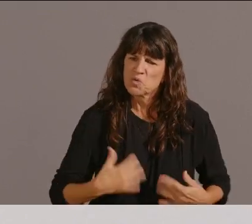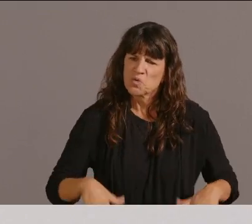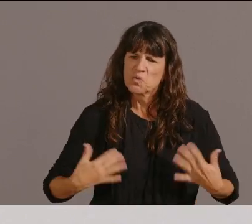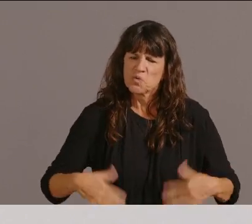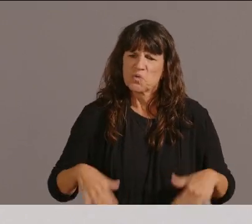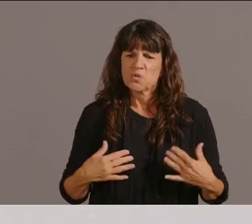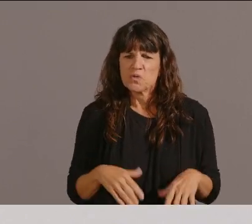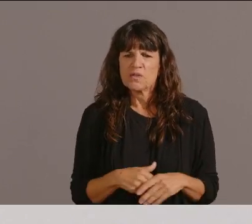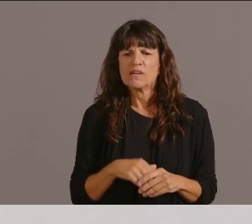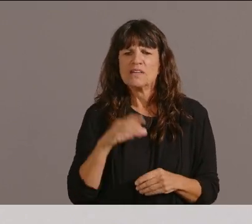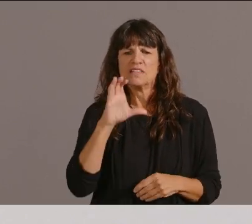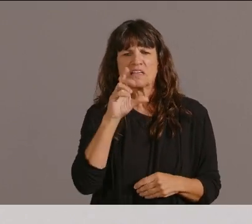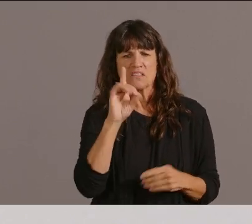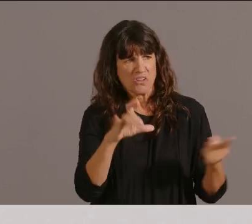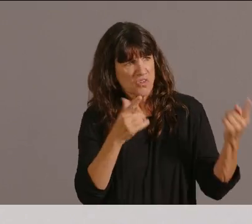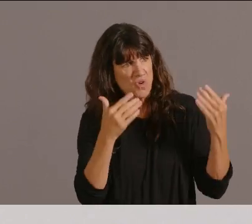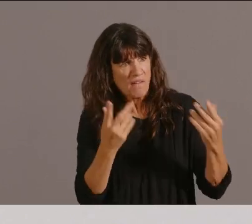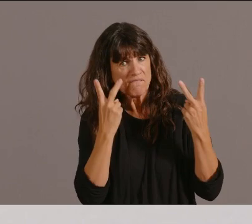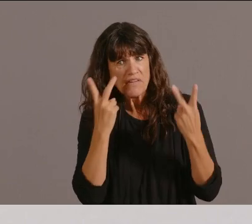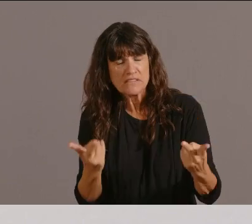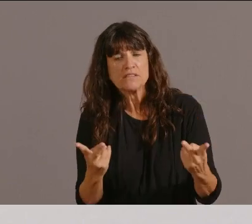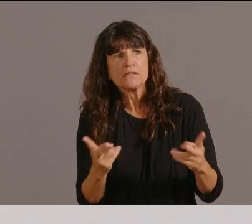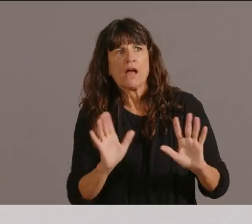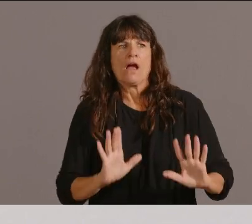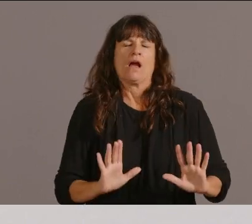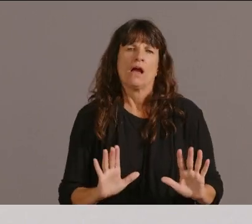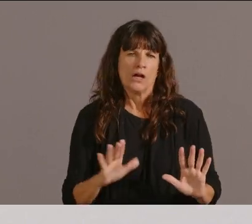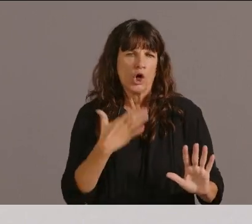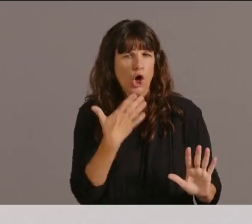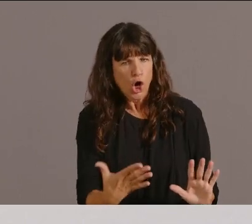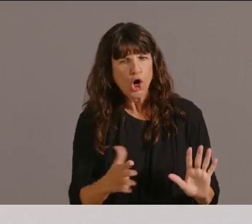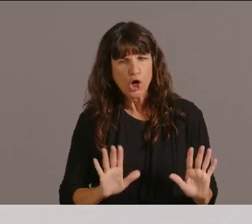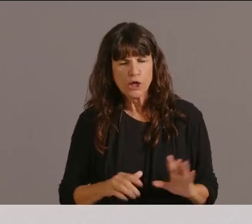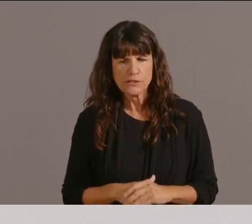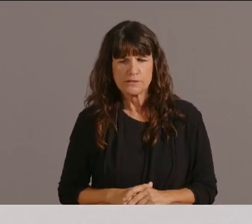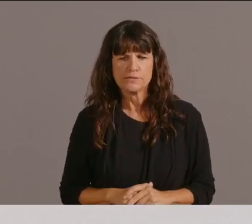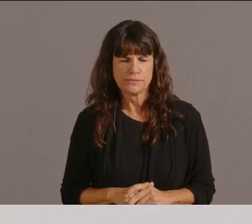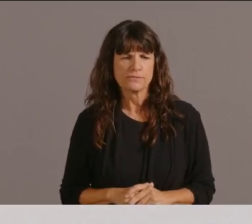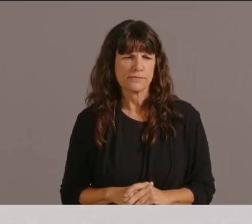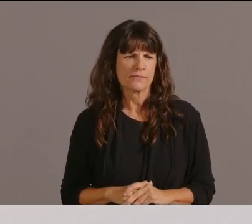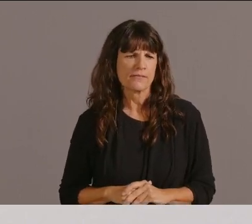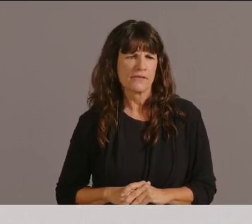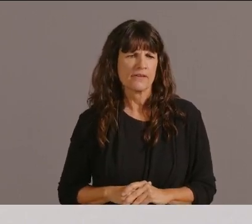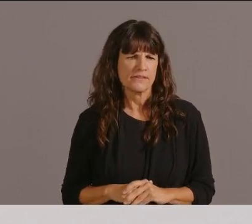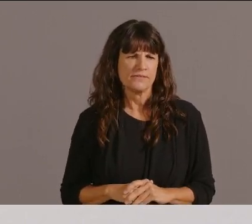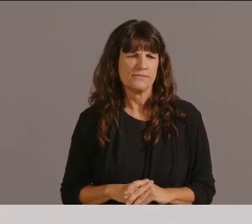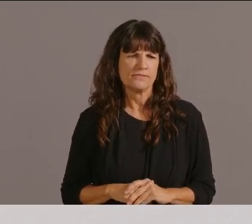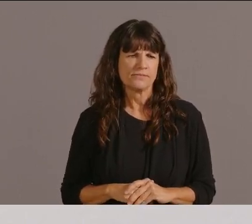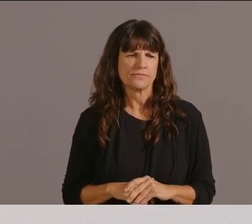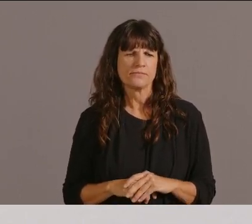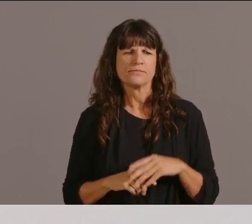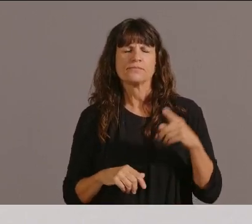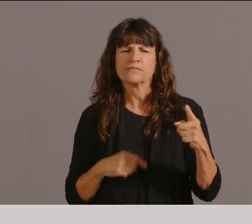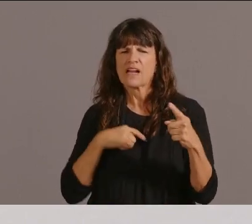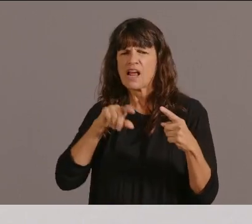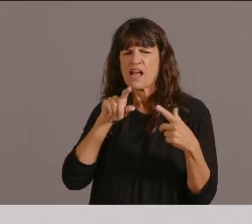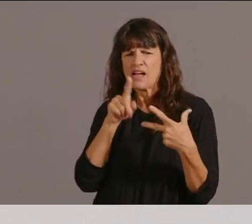recommendations. Okay, let me ask question 2A before I get to question 3. Then, you know, There's I 2A. know it's a